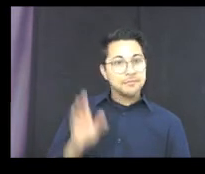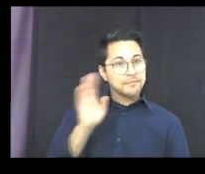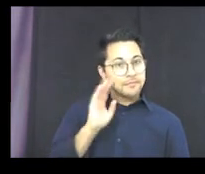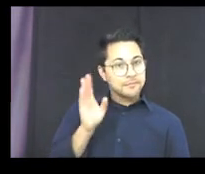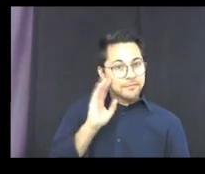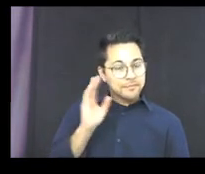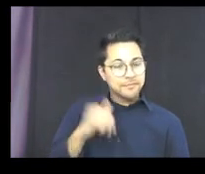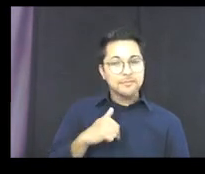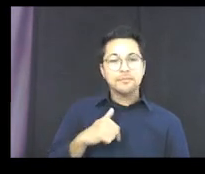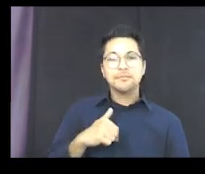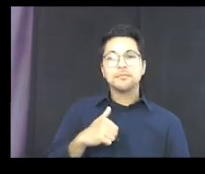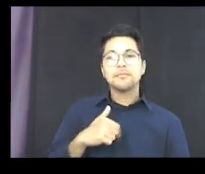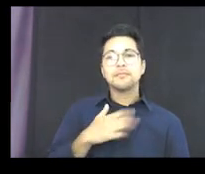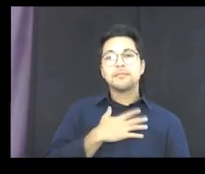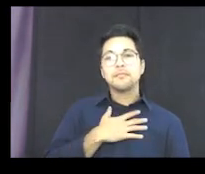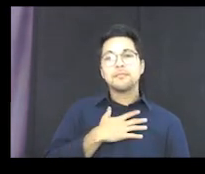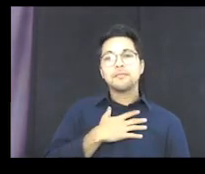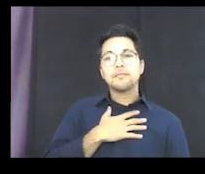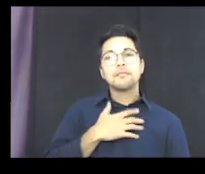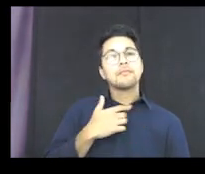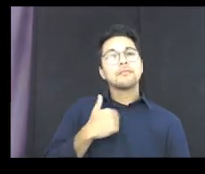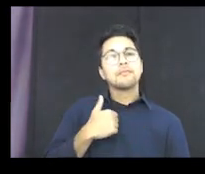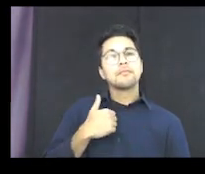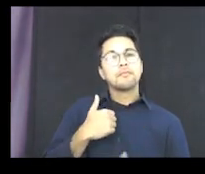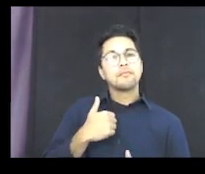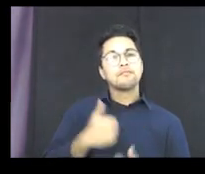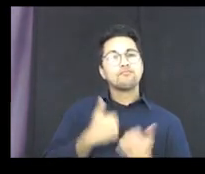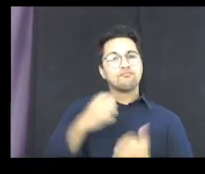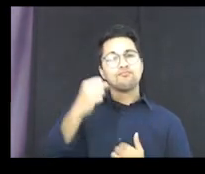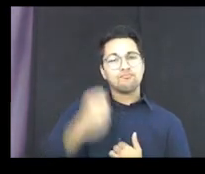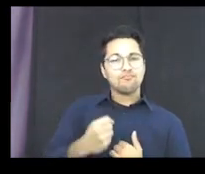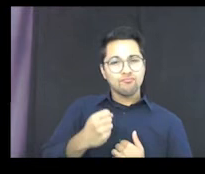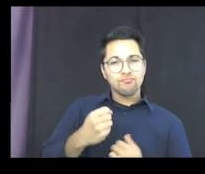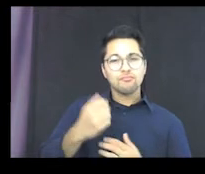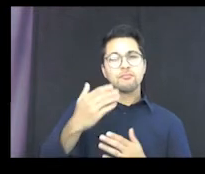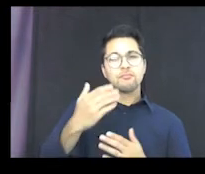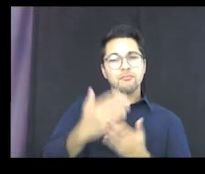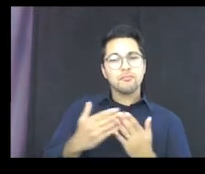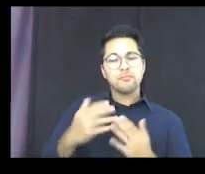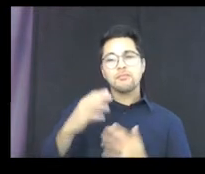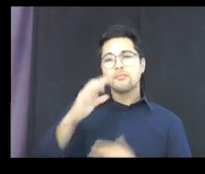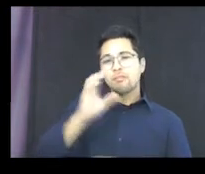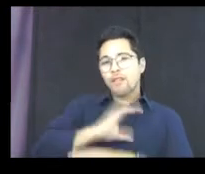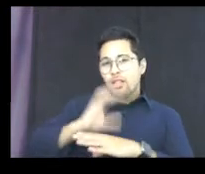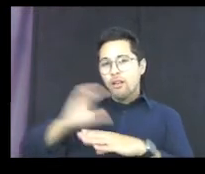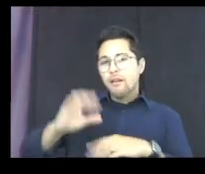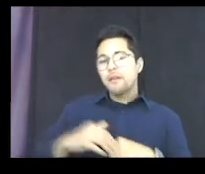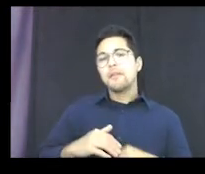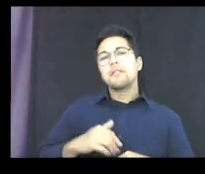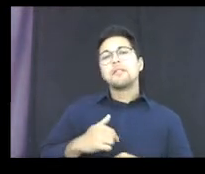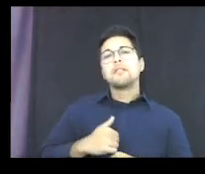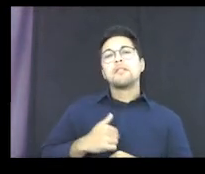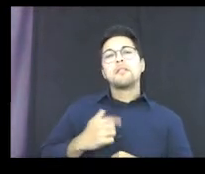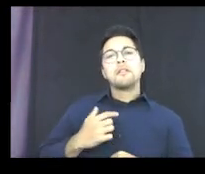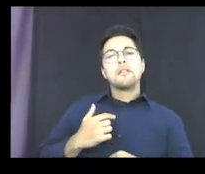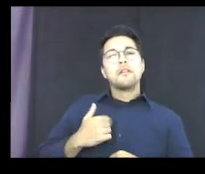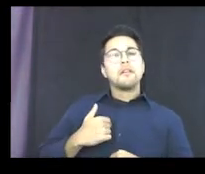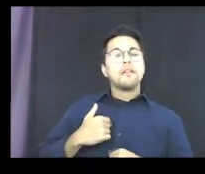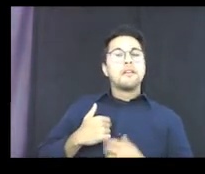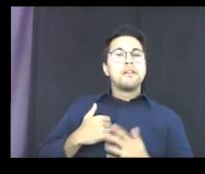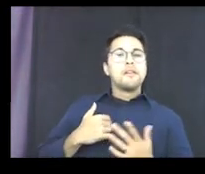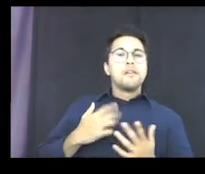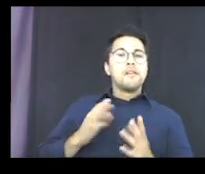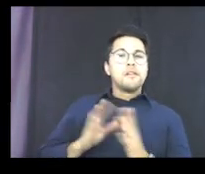Hello. I am in the southern Four Corners part of Colorado, and